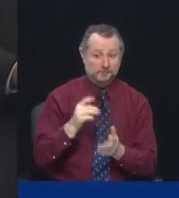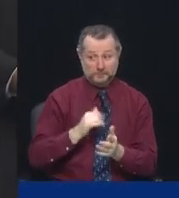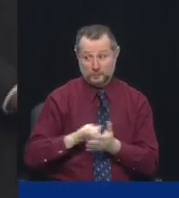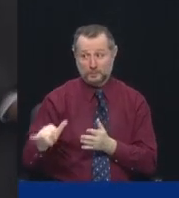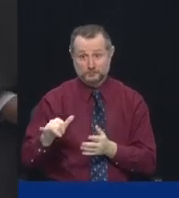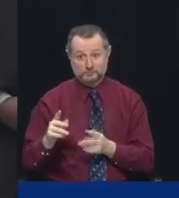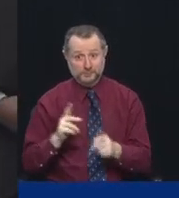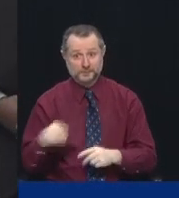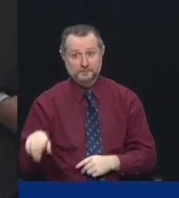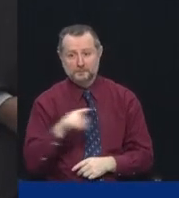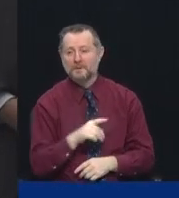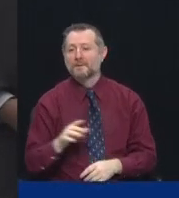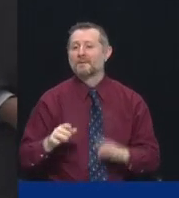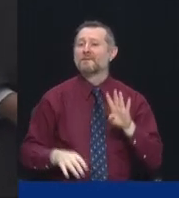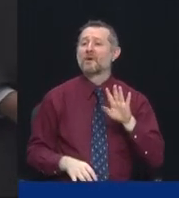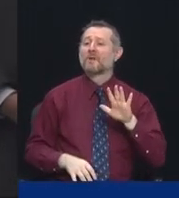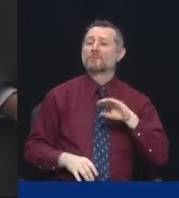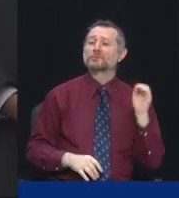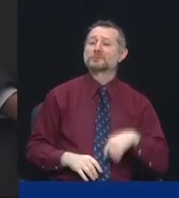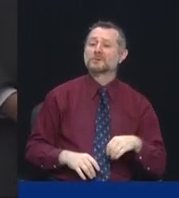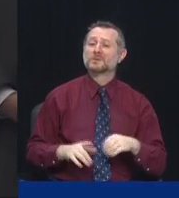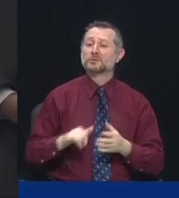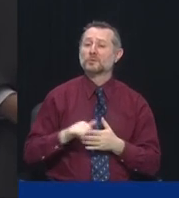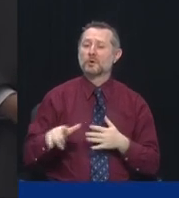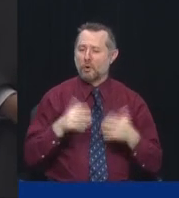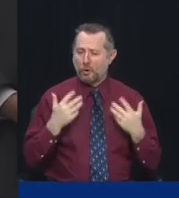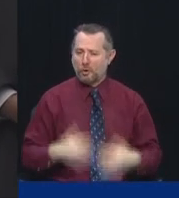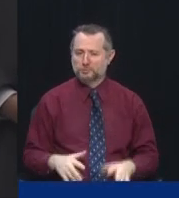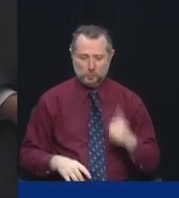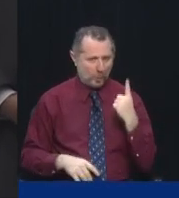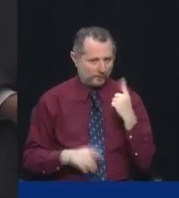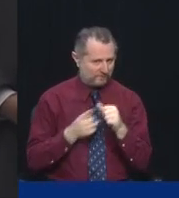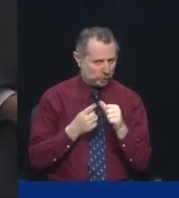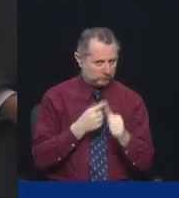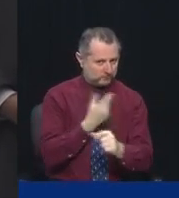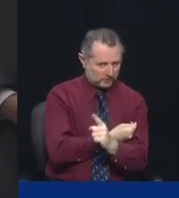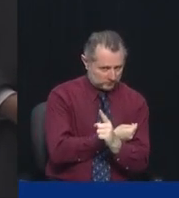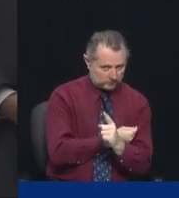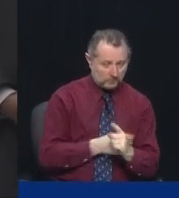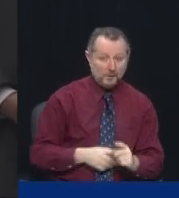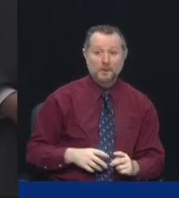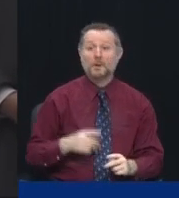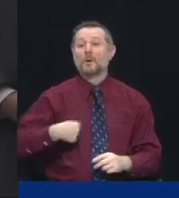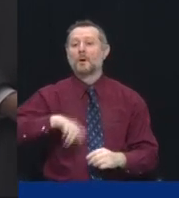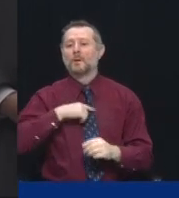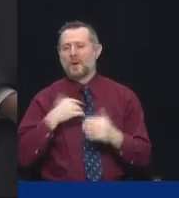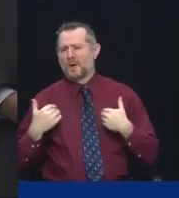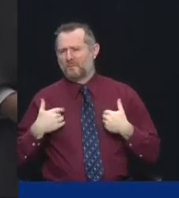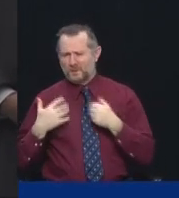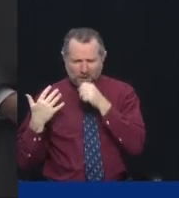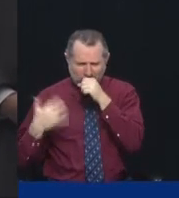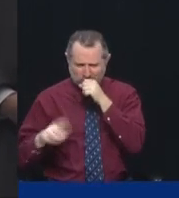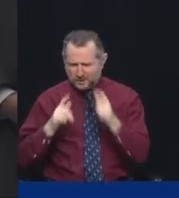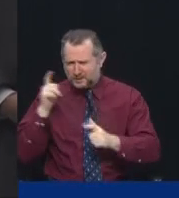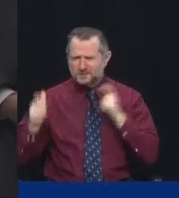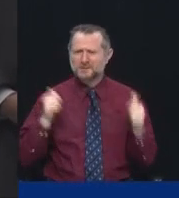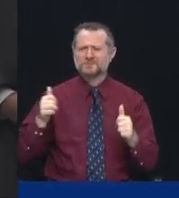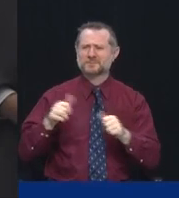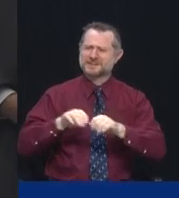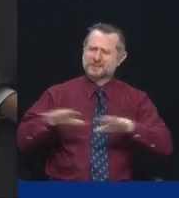least one shot, 45%. We have a massive distribution network.